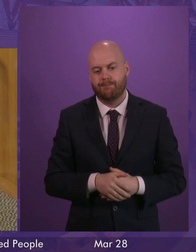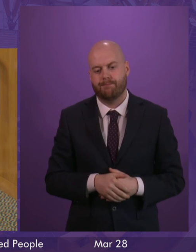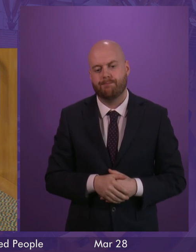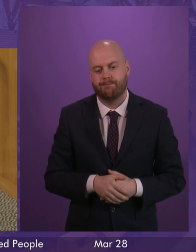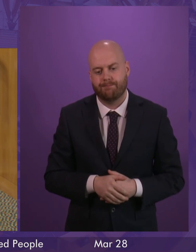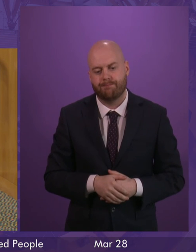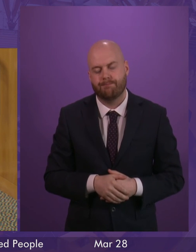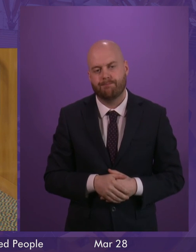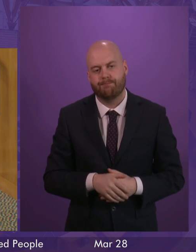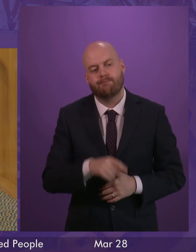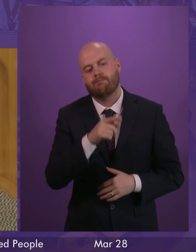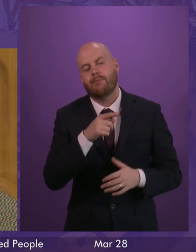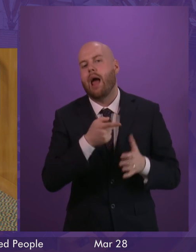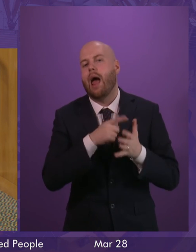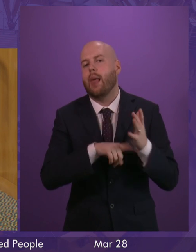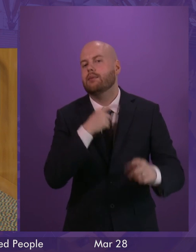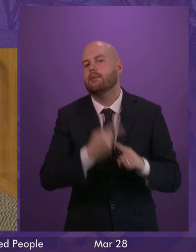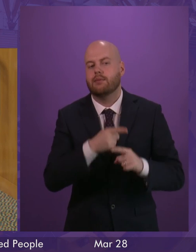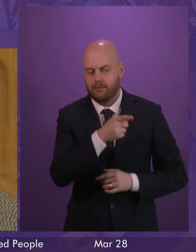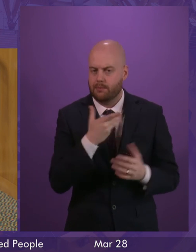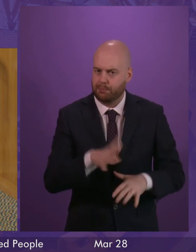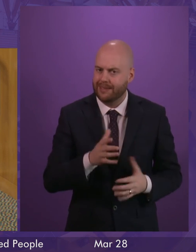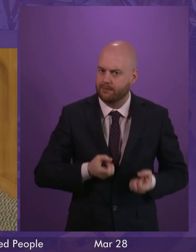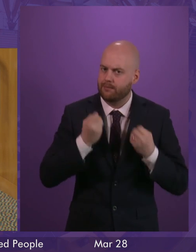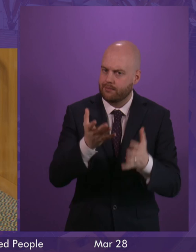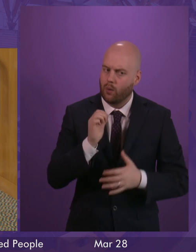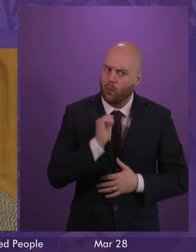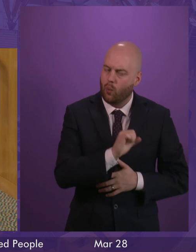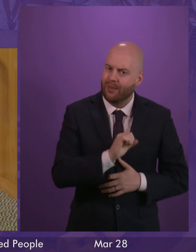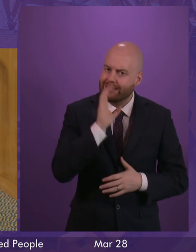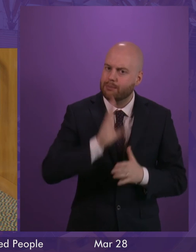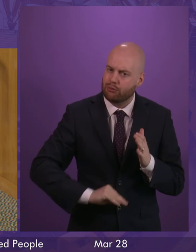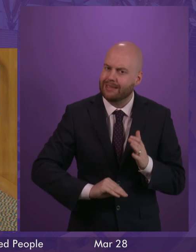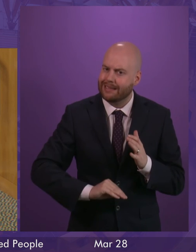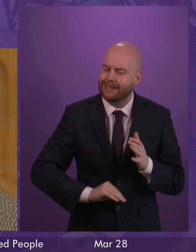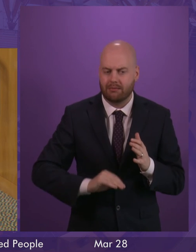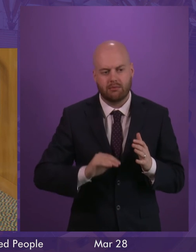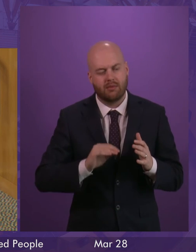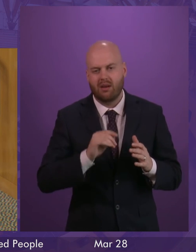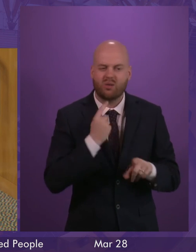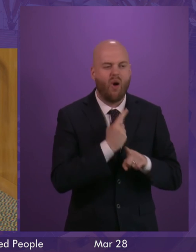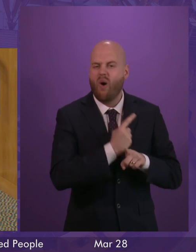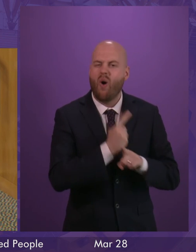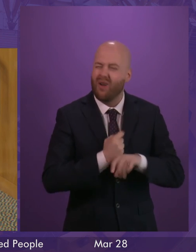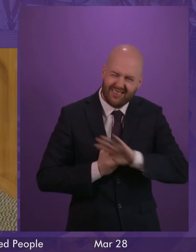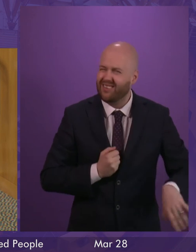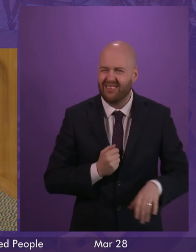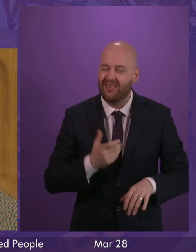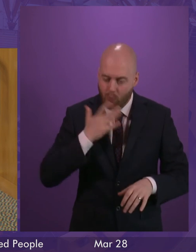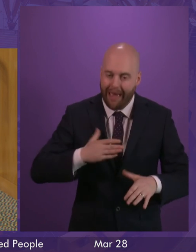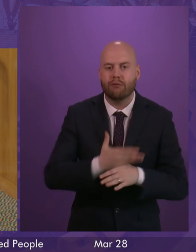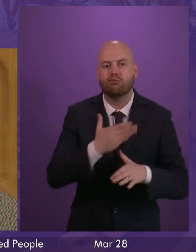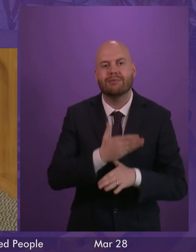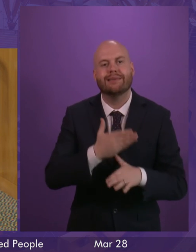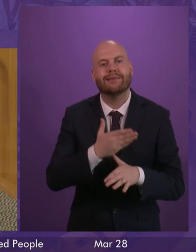reference his own experiences of the gulf between rhetoric and action, and echoed the need for us to set politics aside, to solve some of these